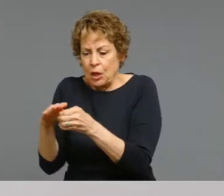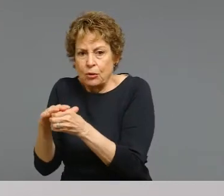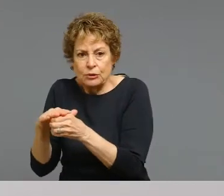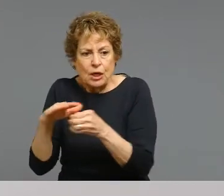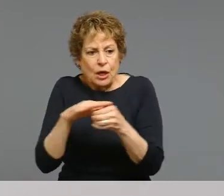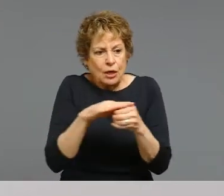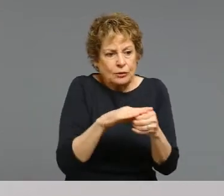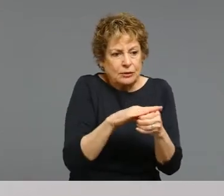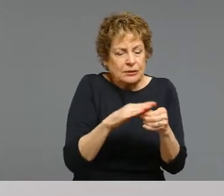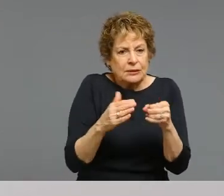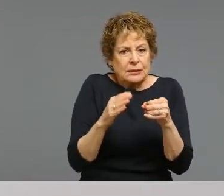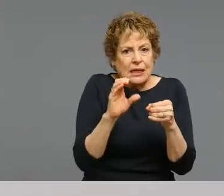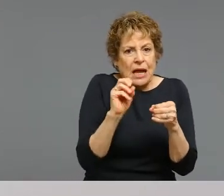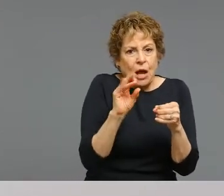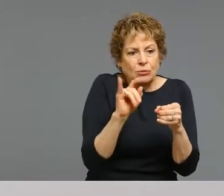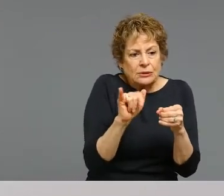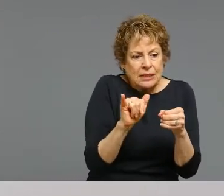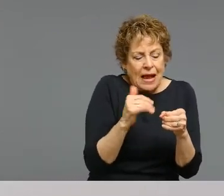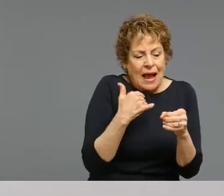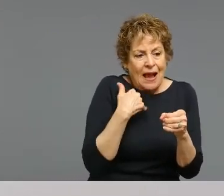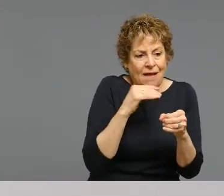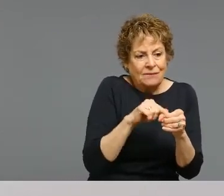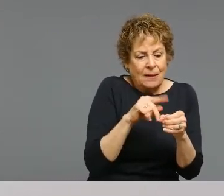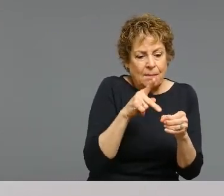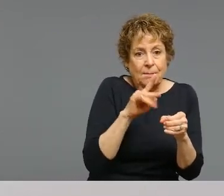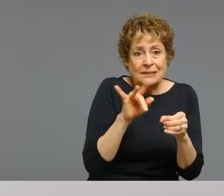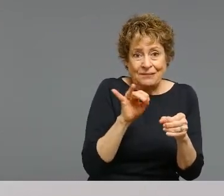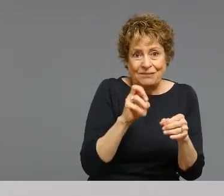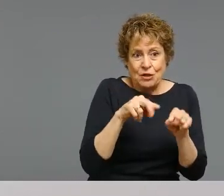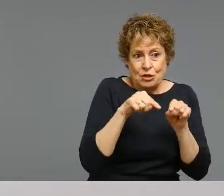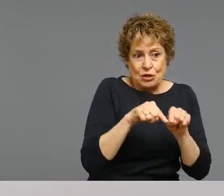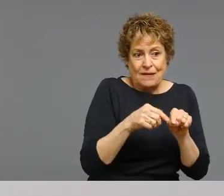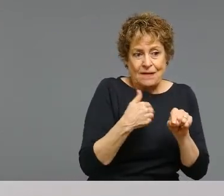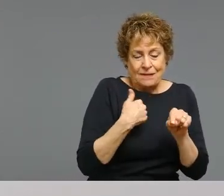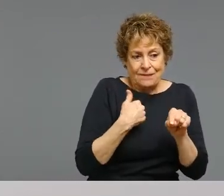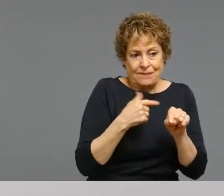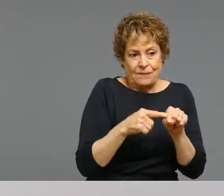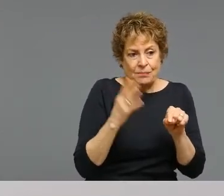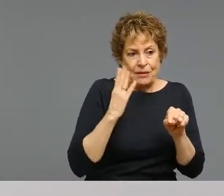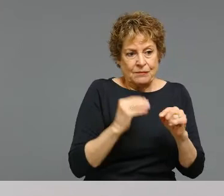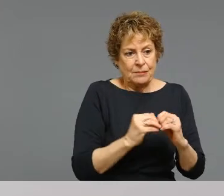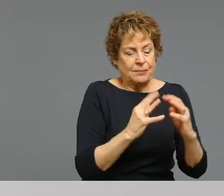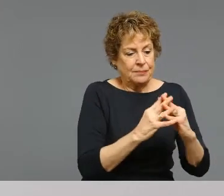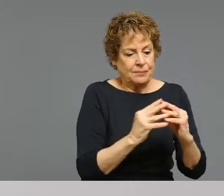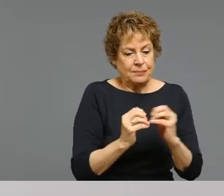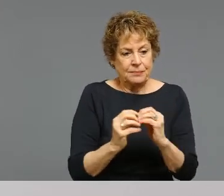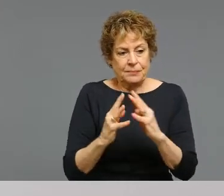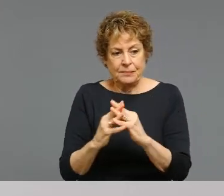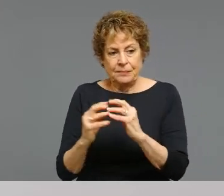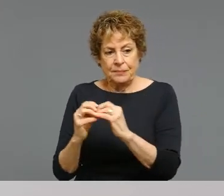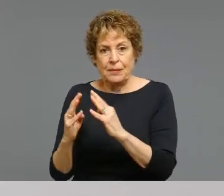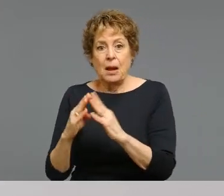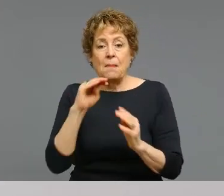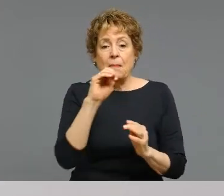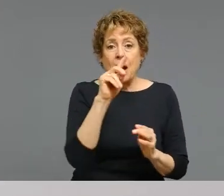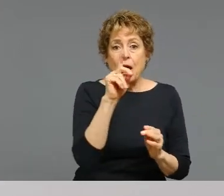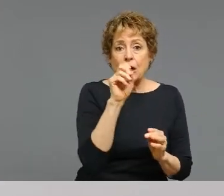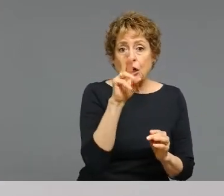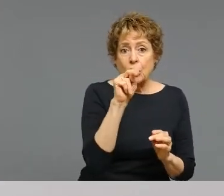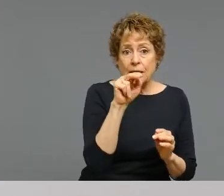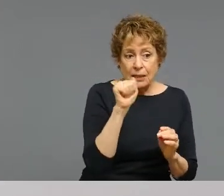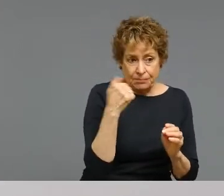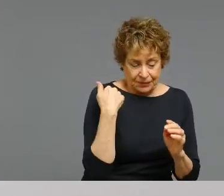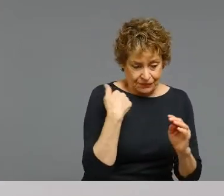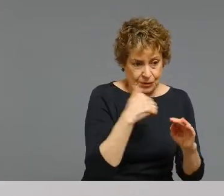for mobile pop-up clinics, which they may not have done before. So I kind of wanted to know, how big is the issue